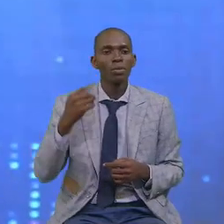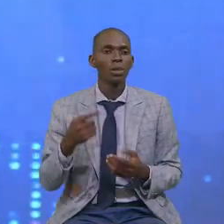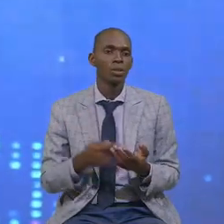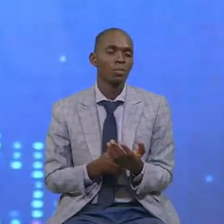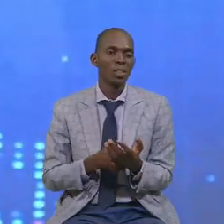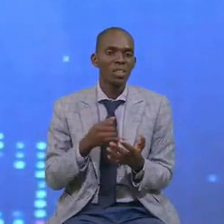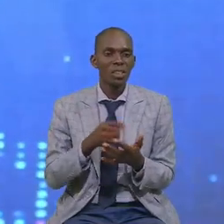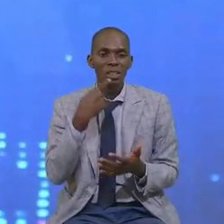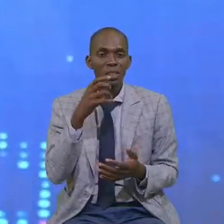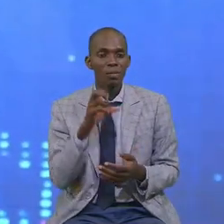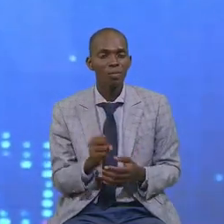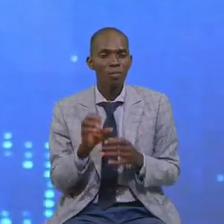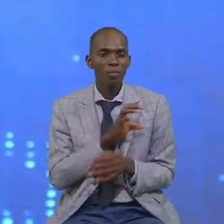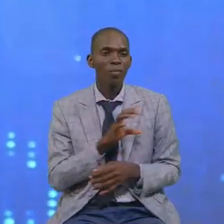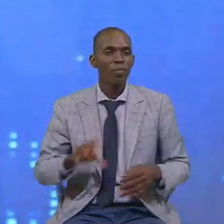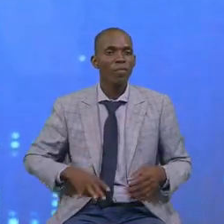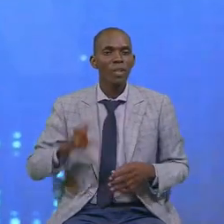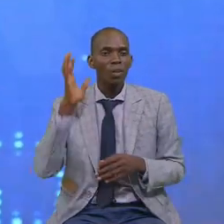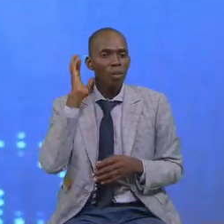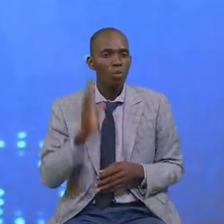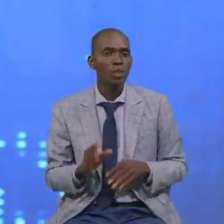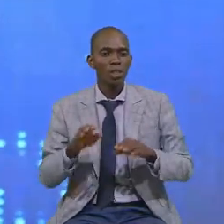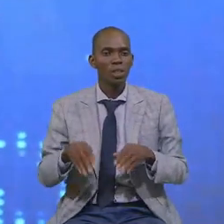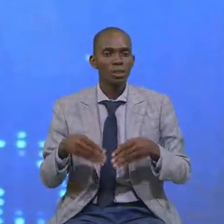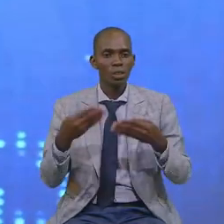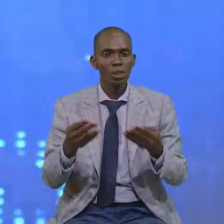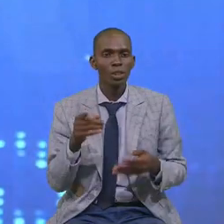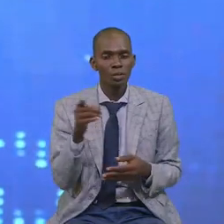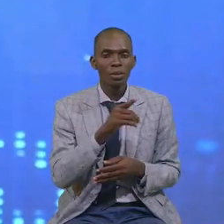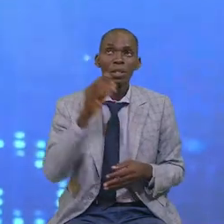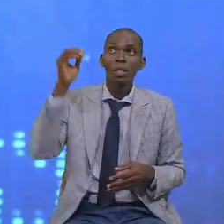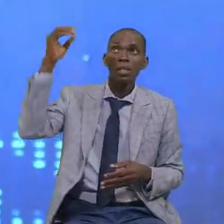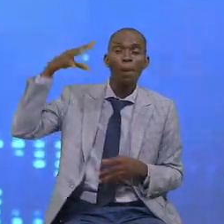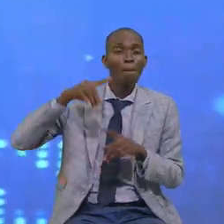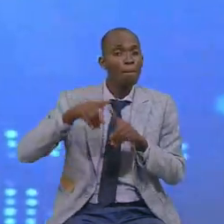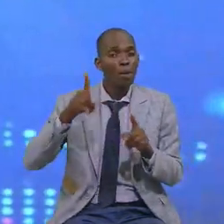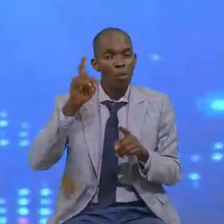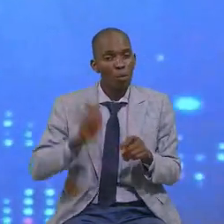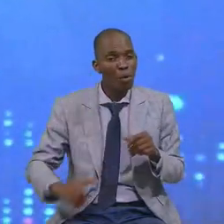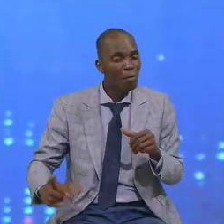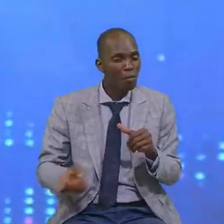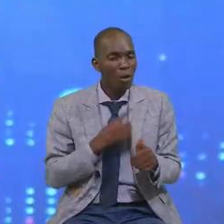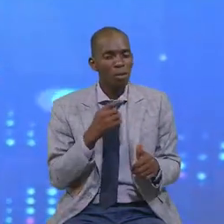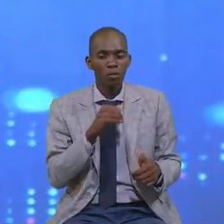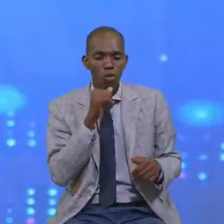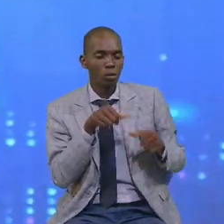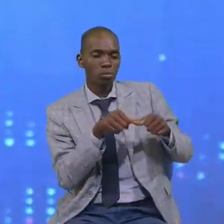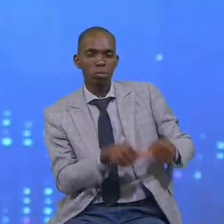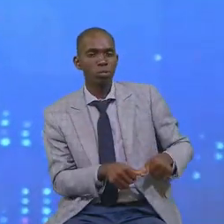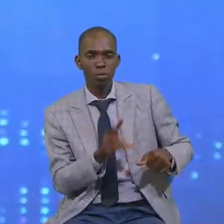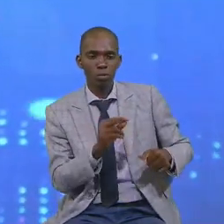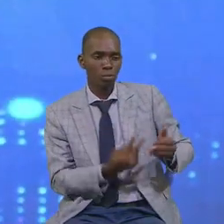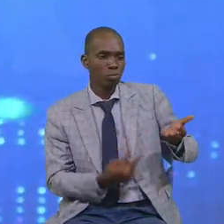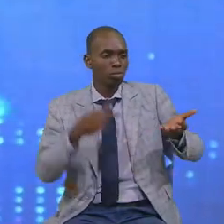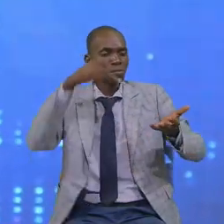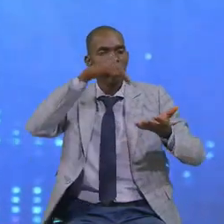Christ shall give thee light, but you must arise and you must brush all the